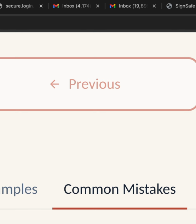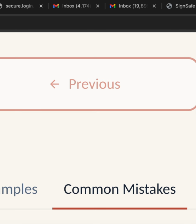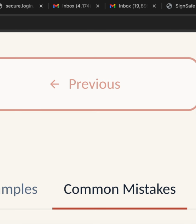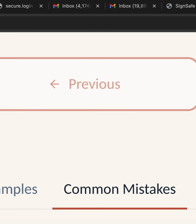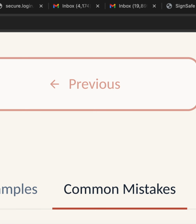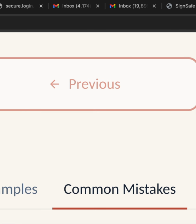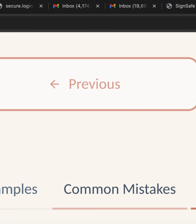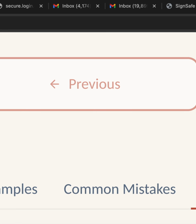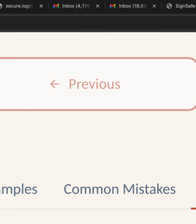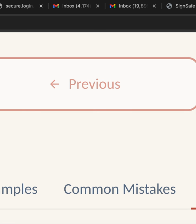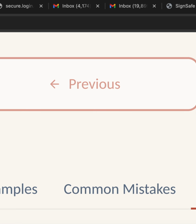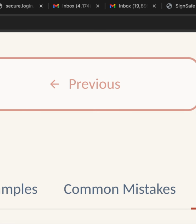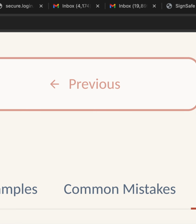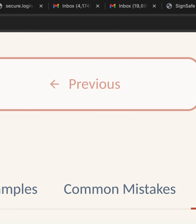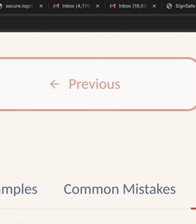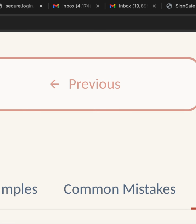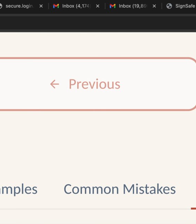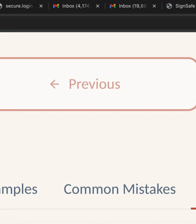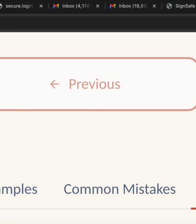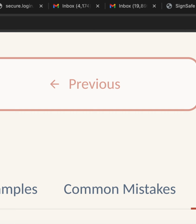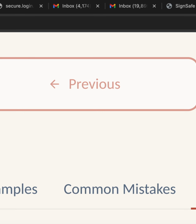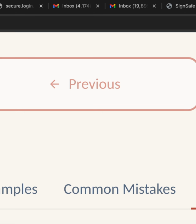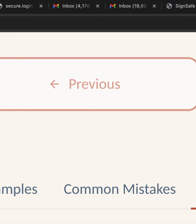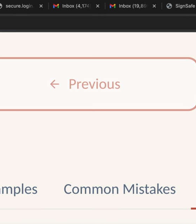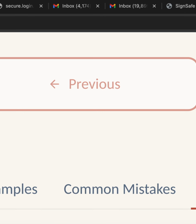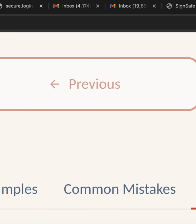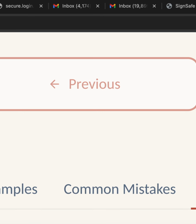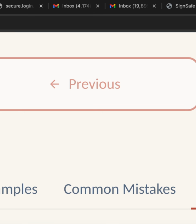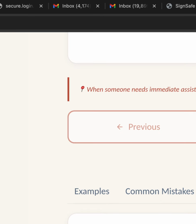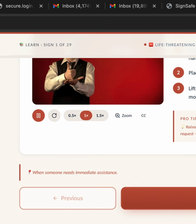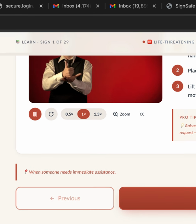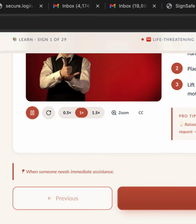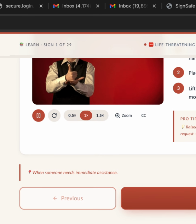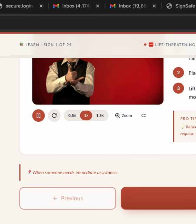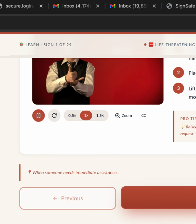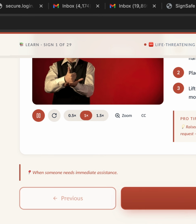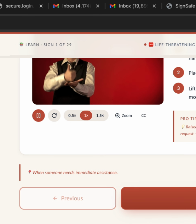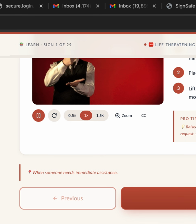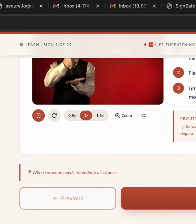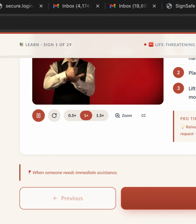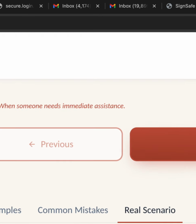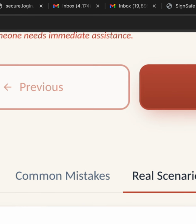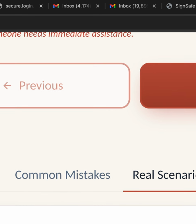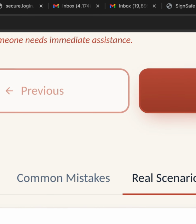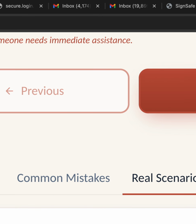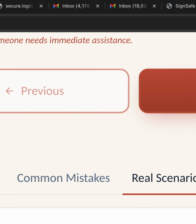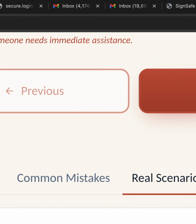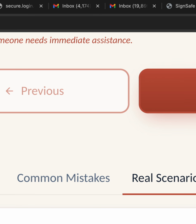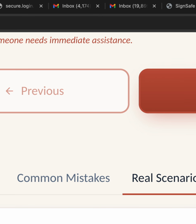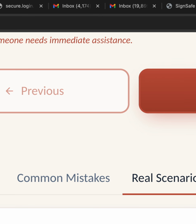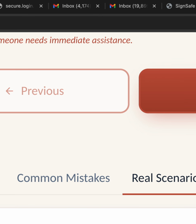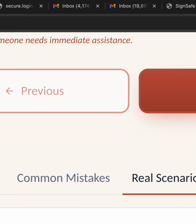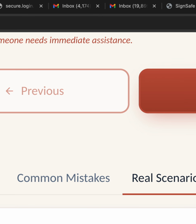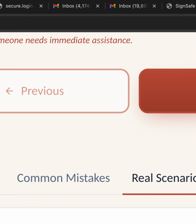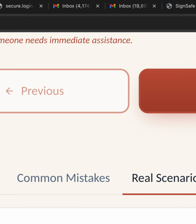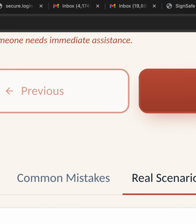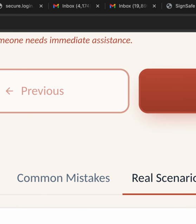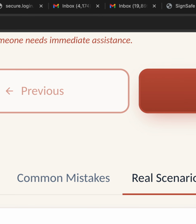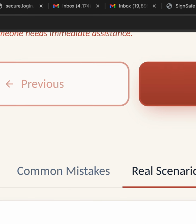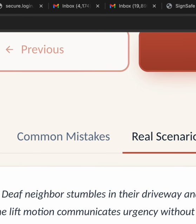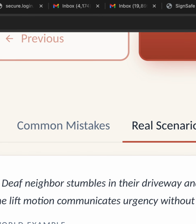signing this, and various realistic scenarios where you can use this particular sign. And here is a